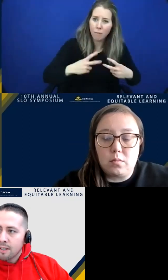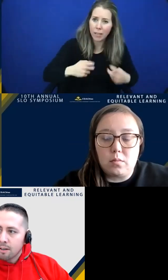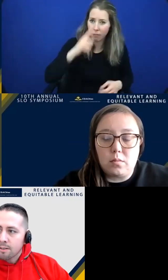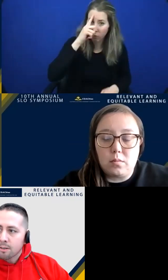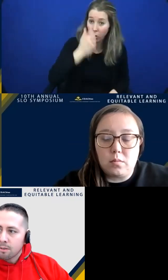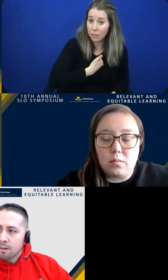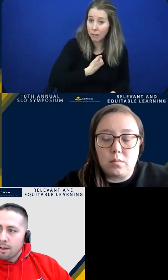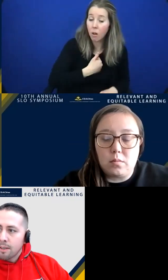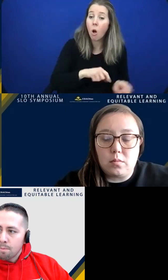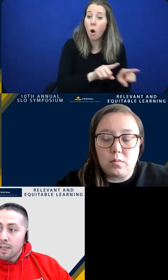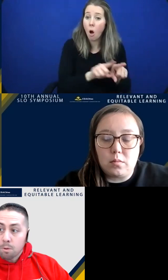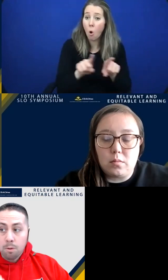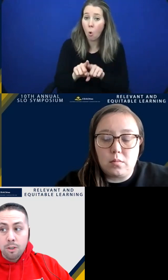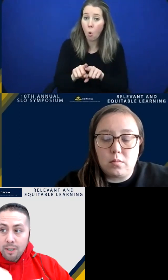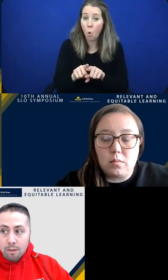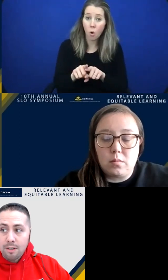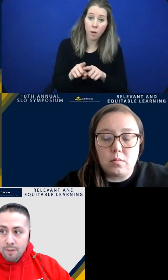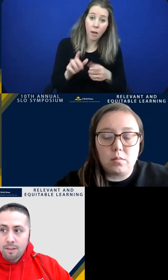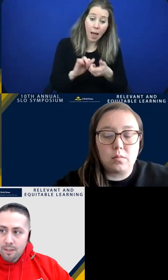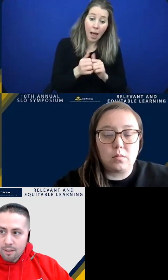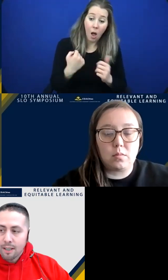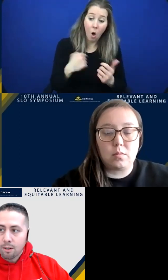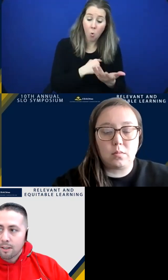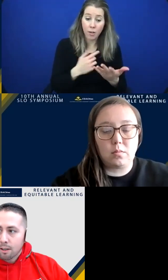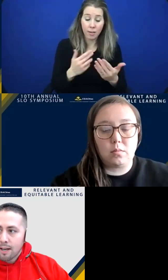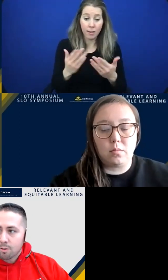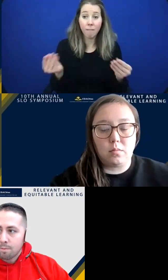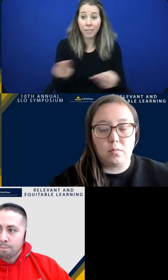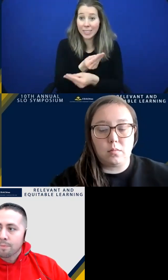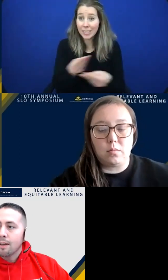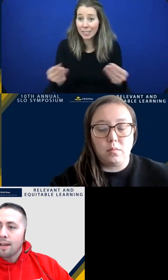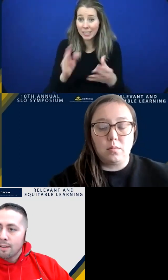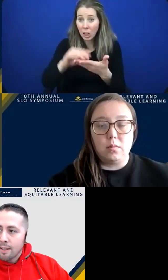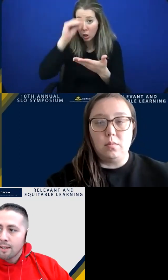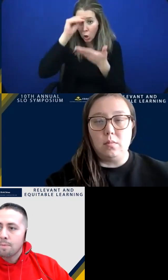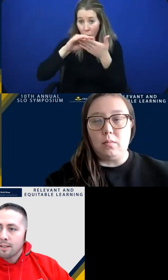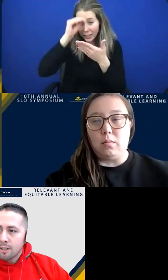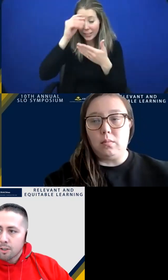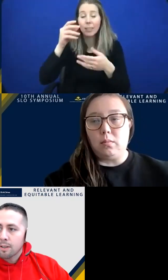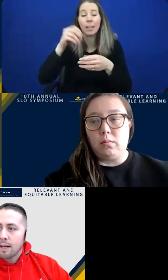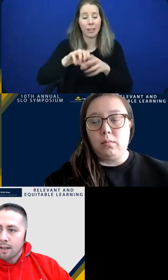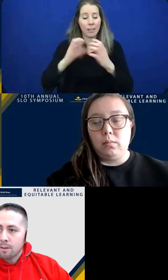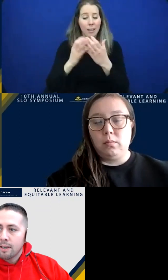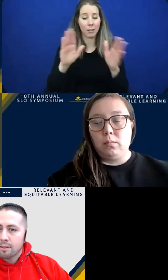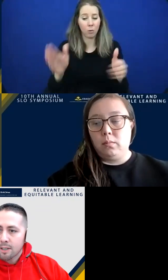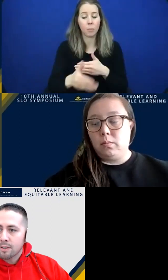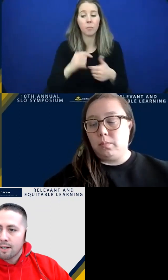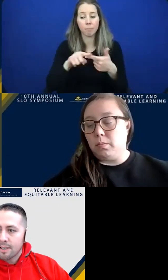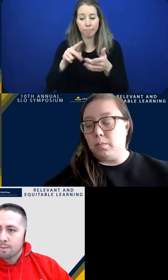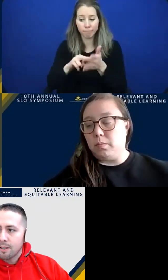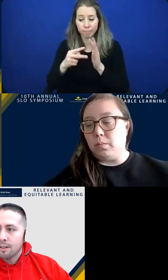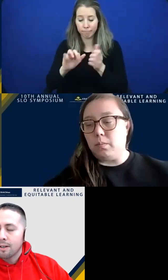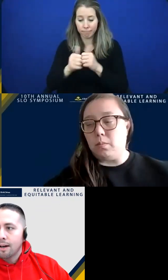ourselves, and also the mediums with which we use to facilitate learning in the classroom, and then being intentional with how equity intersects